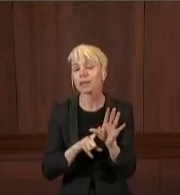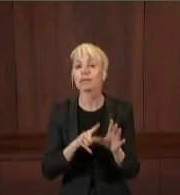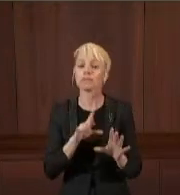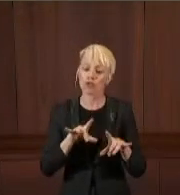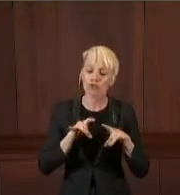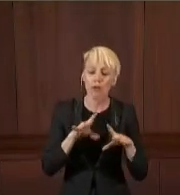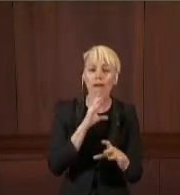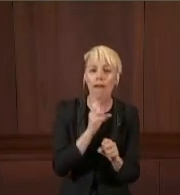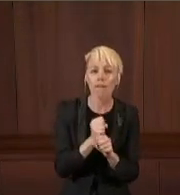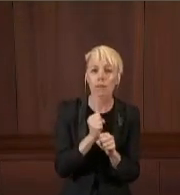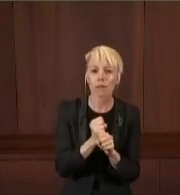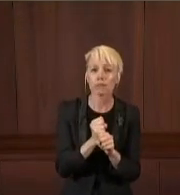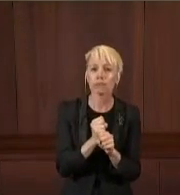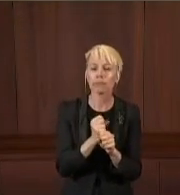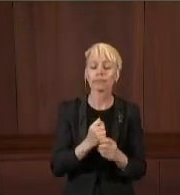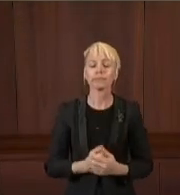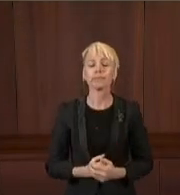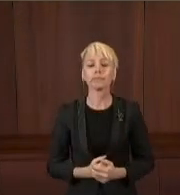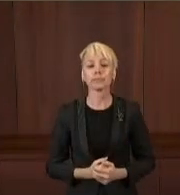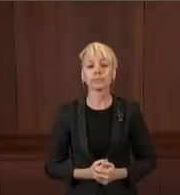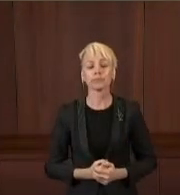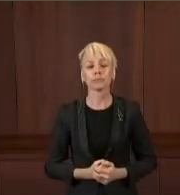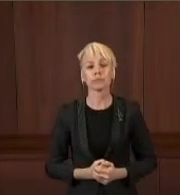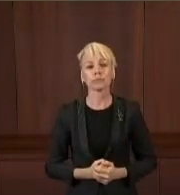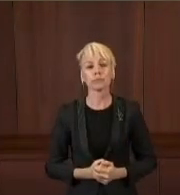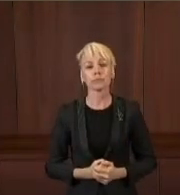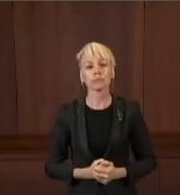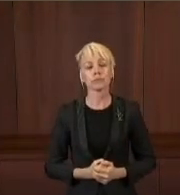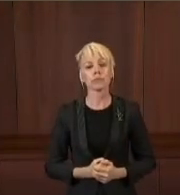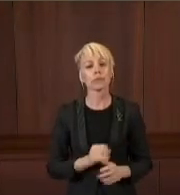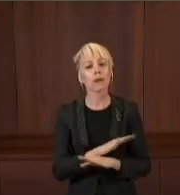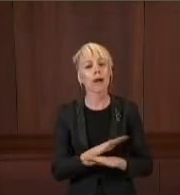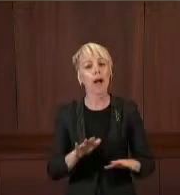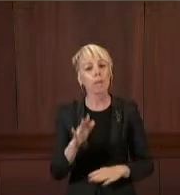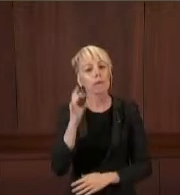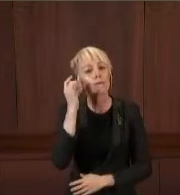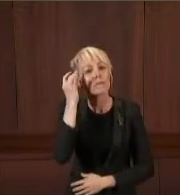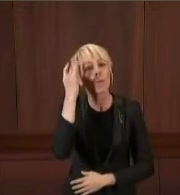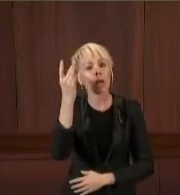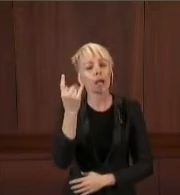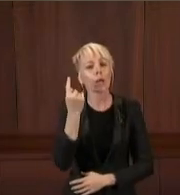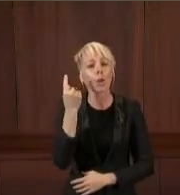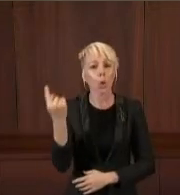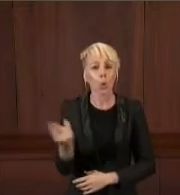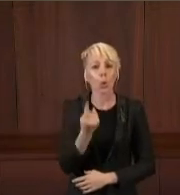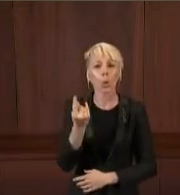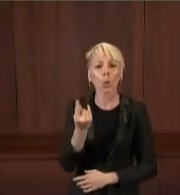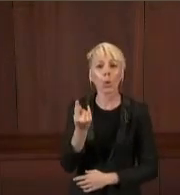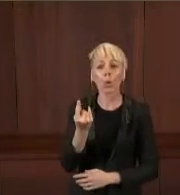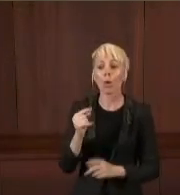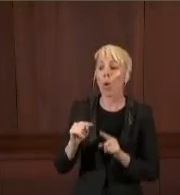allies. And let us not forget those against whom we fought.